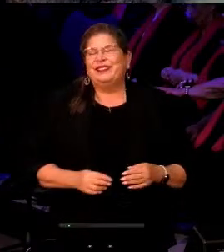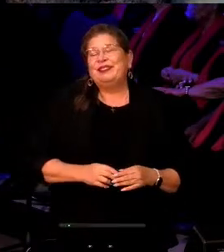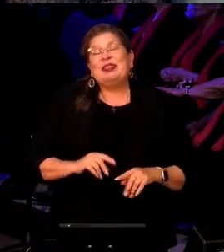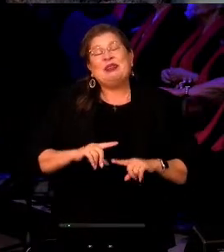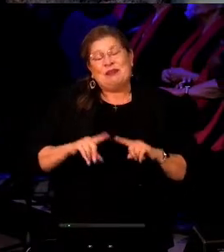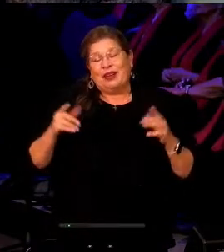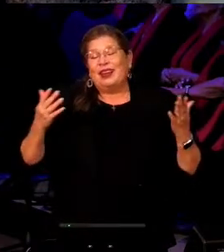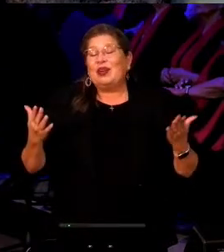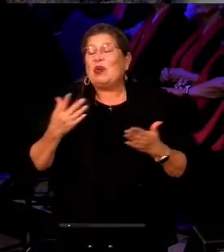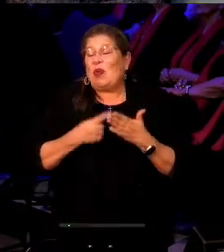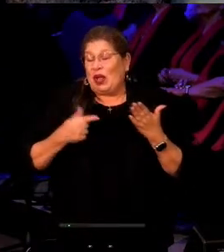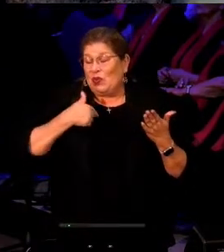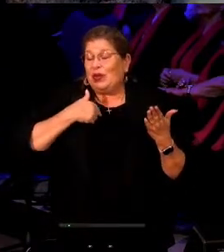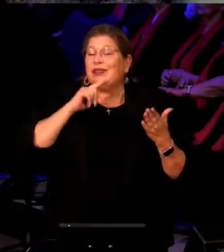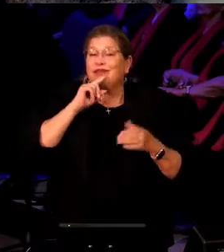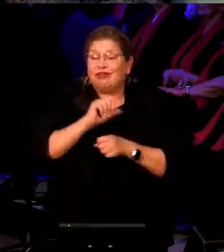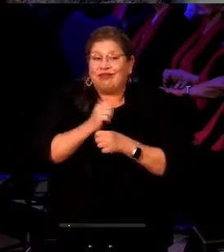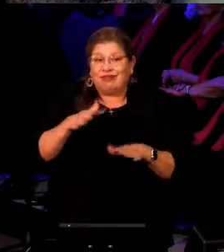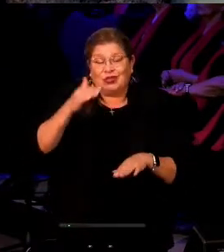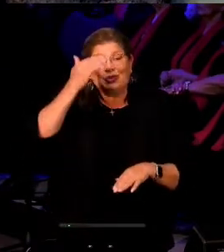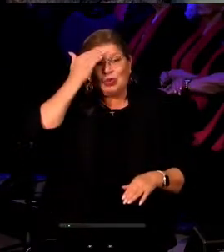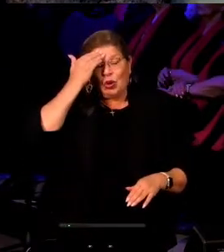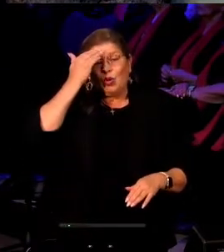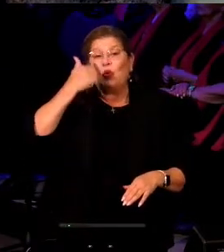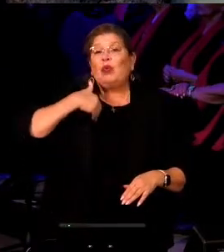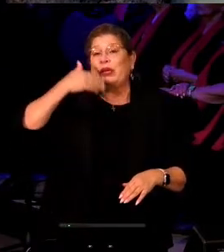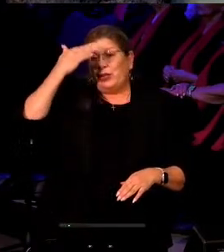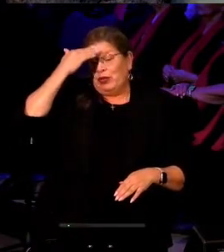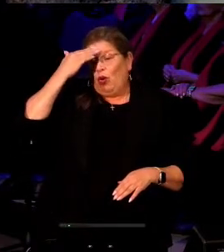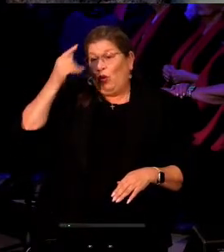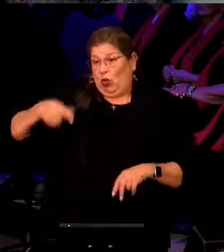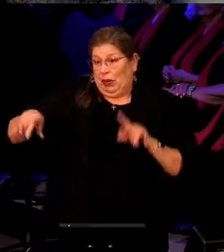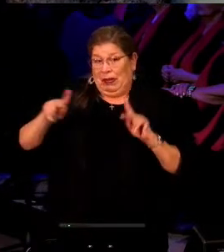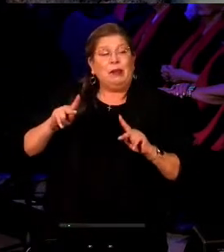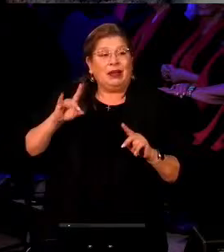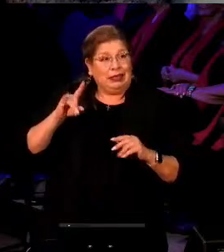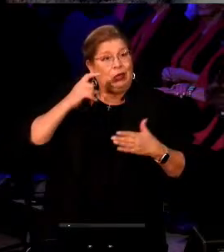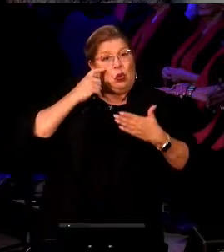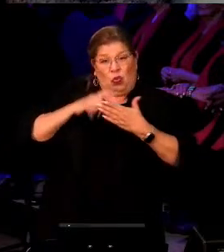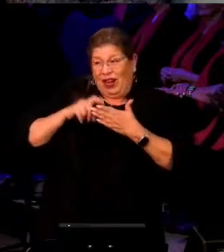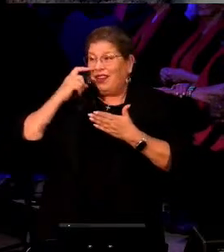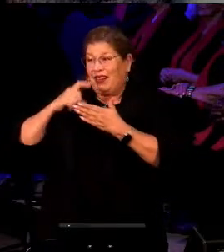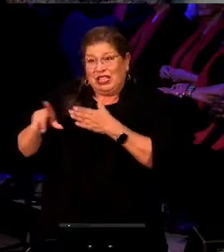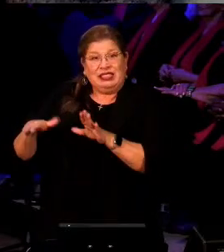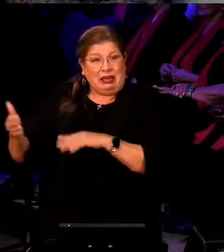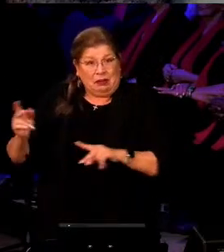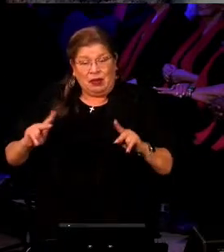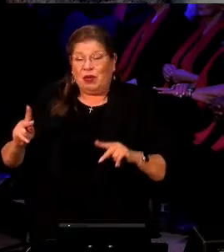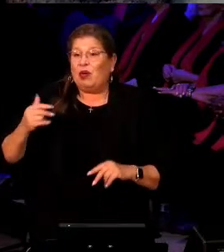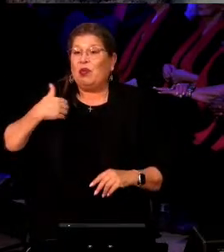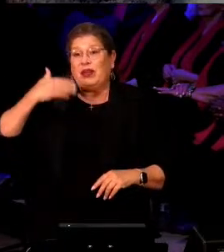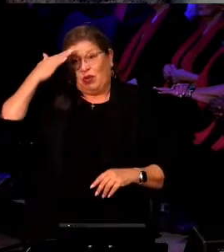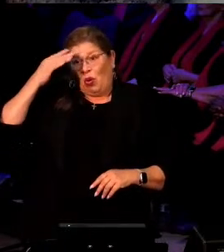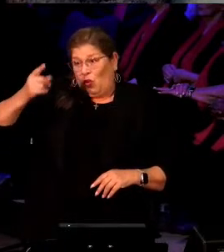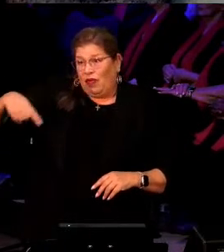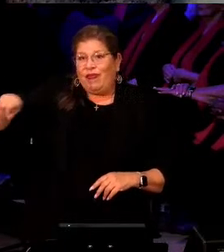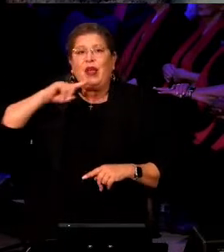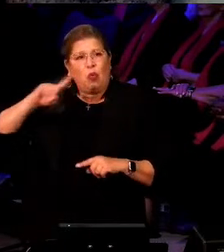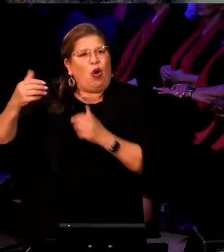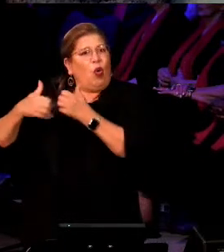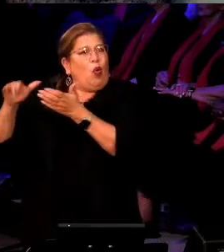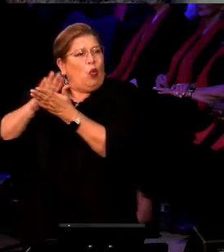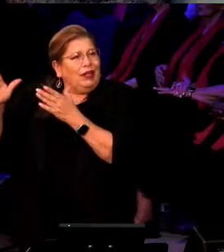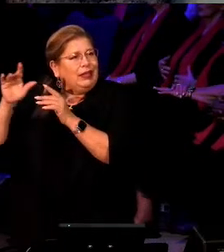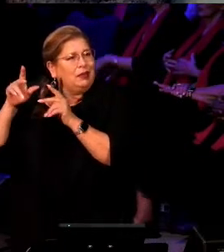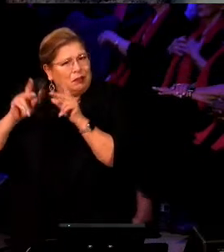But here's what we know. We know they were recognizable. We know they were known to be righteous by the people who lived